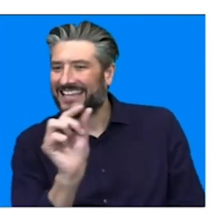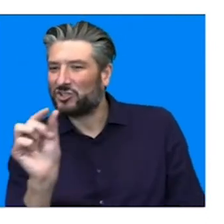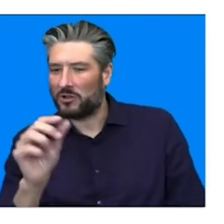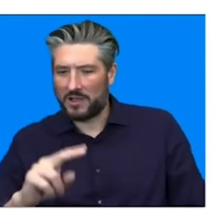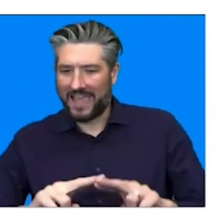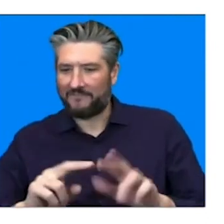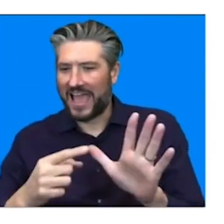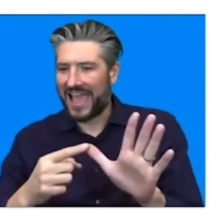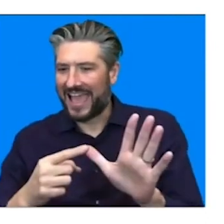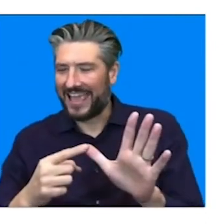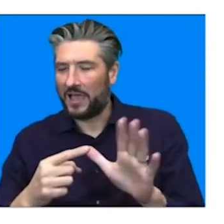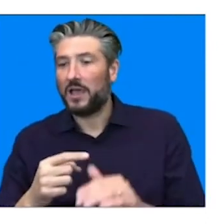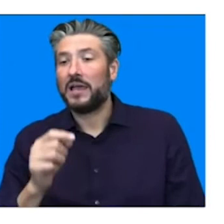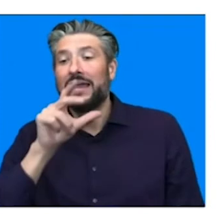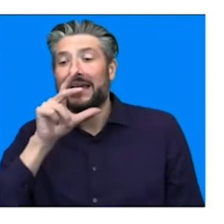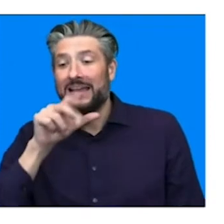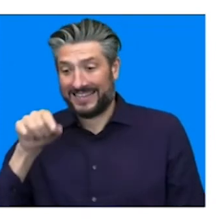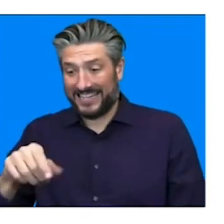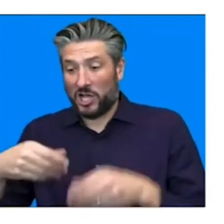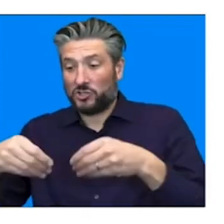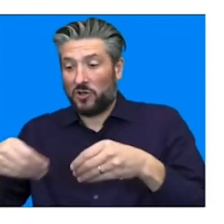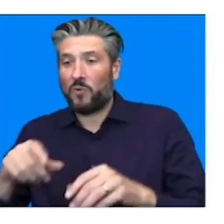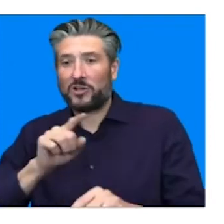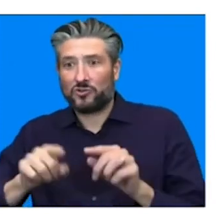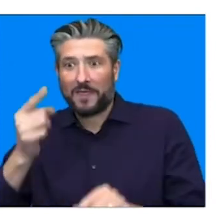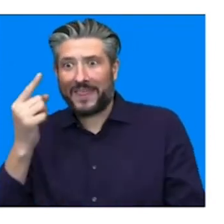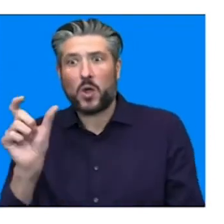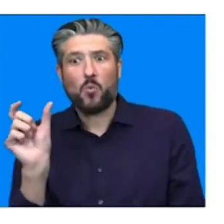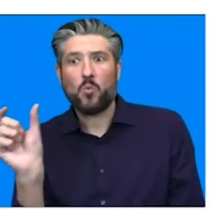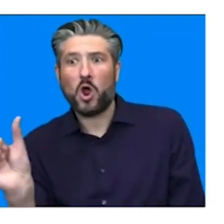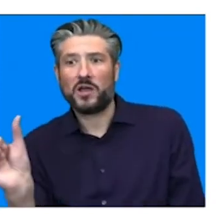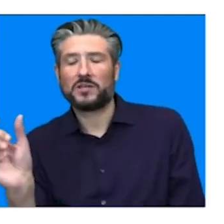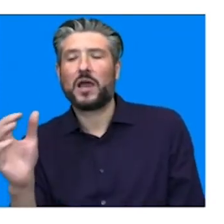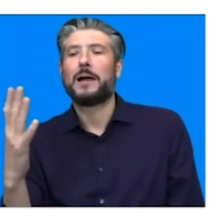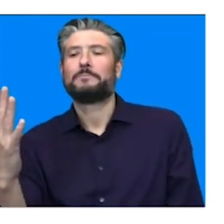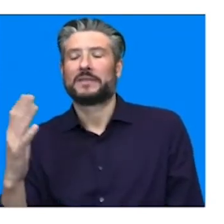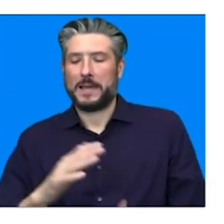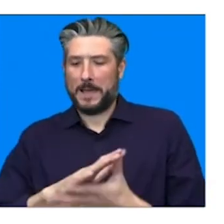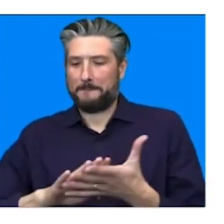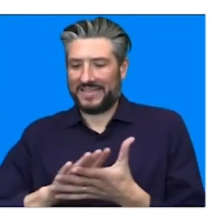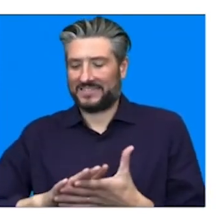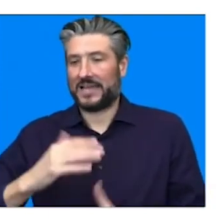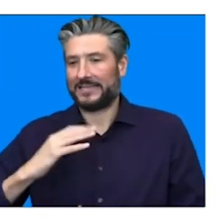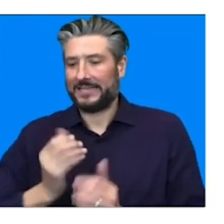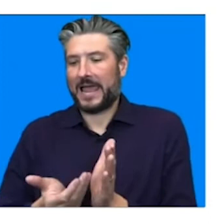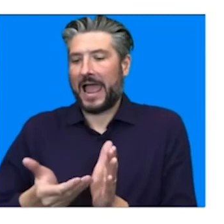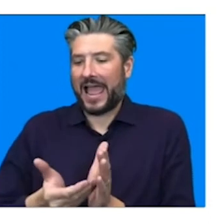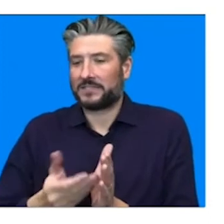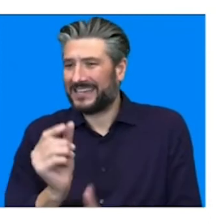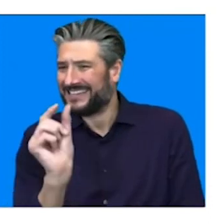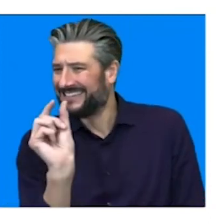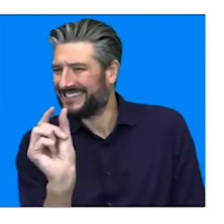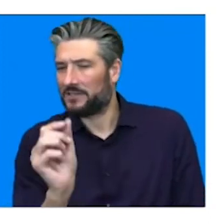to pronounce the initials as a word. So you either need to put spaces in between the initials so that the text-to-speech will speak the